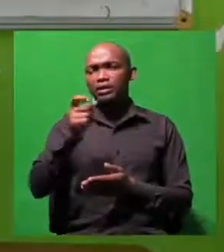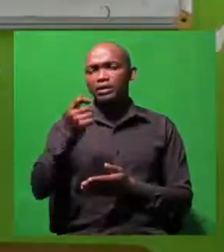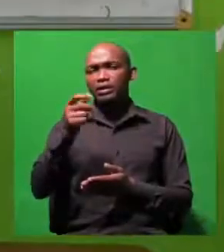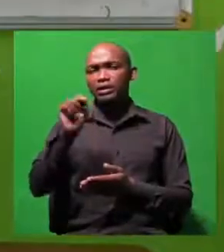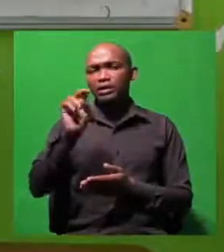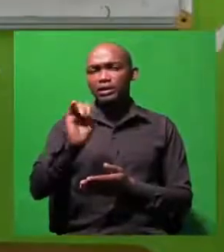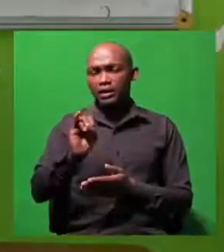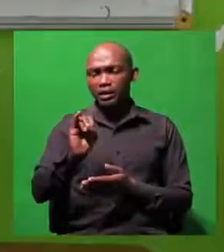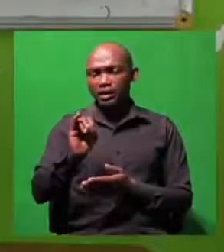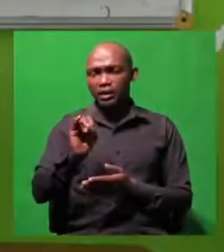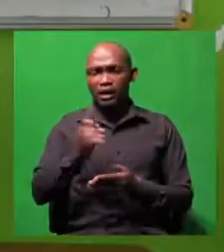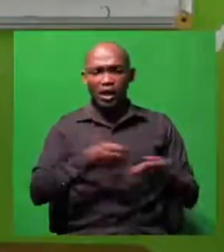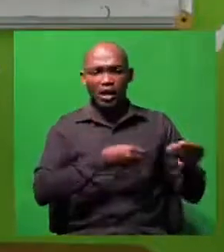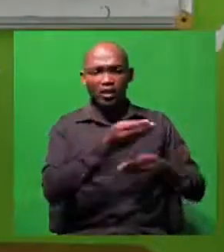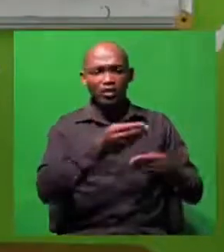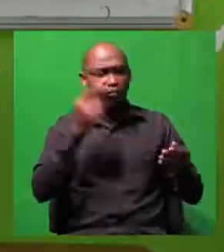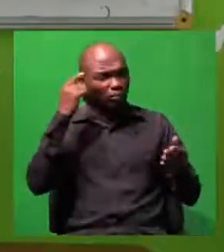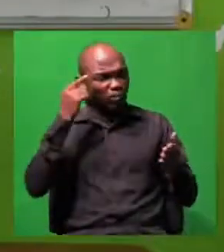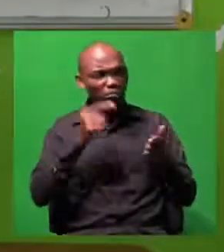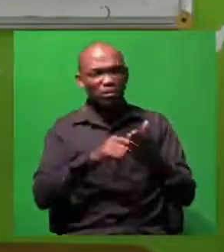do we mean?